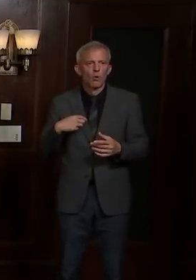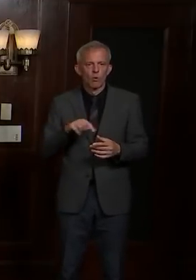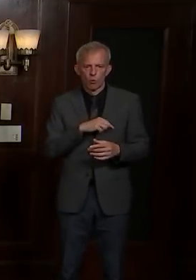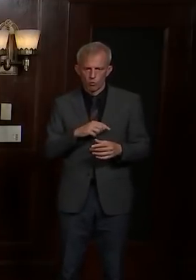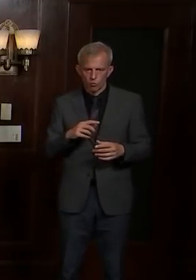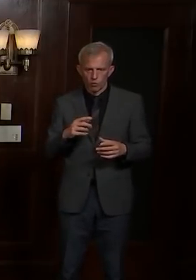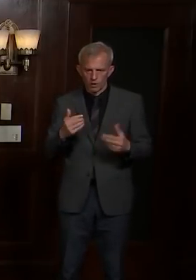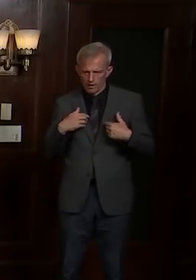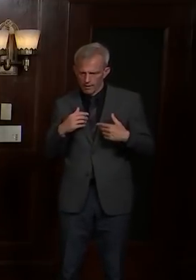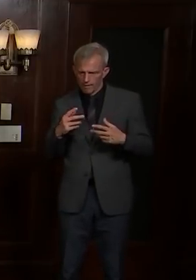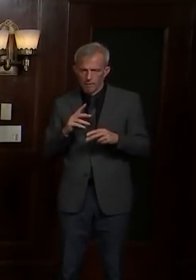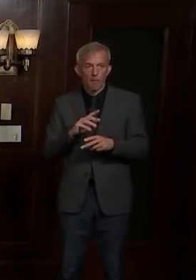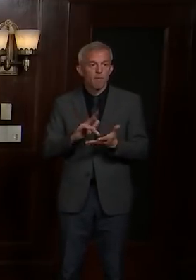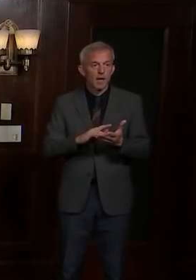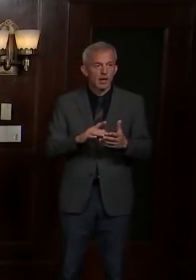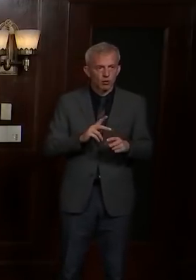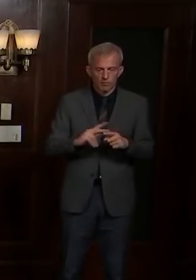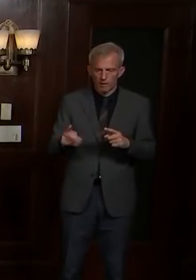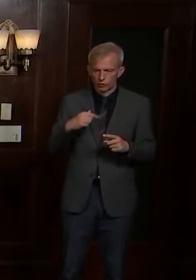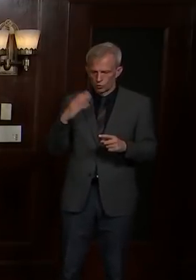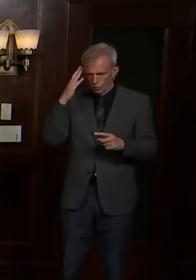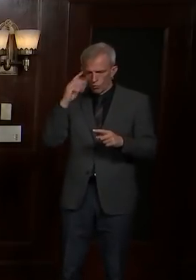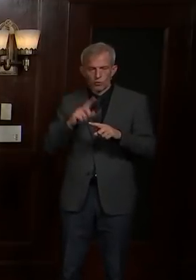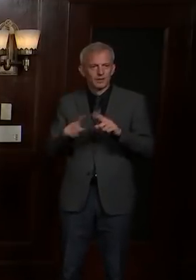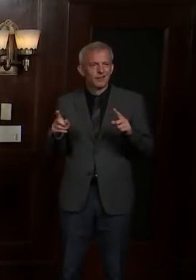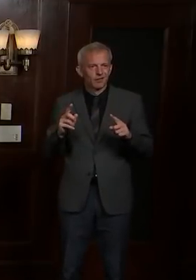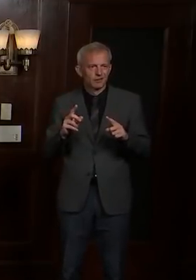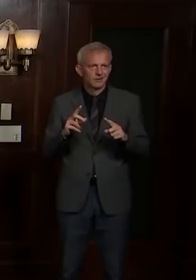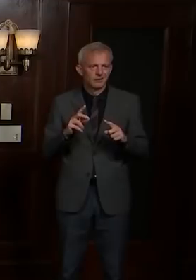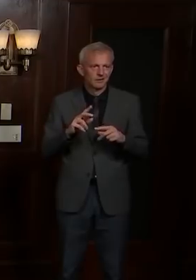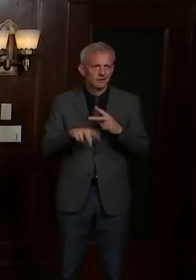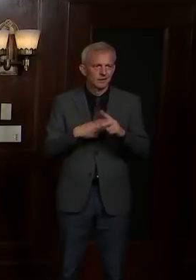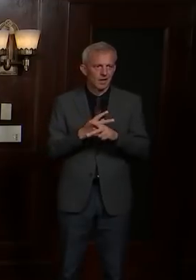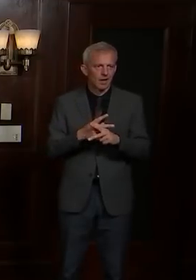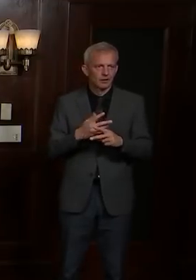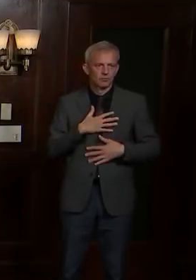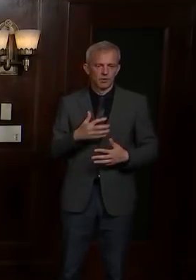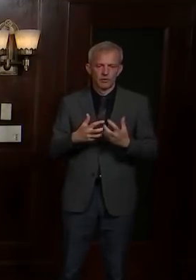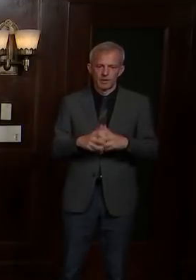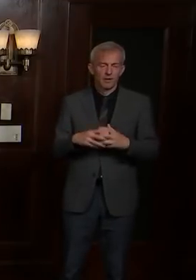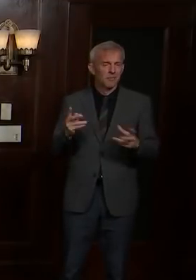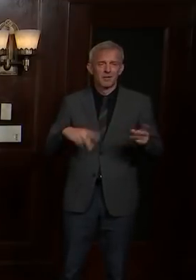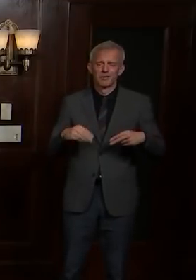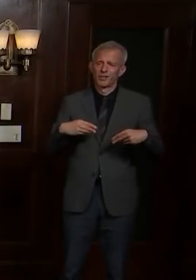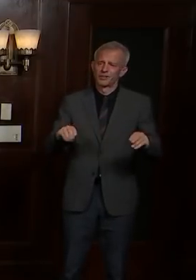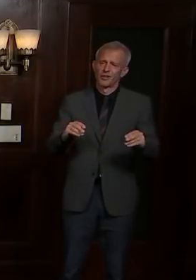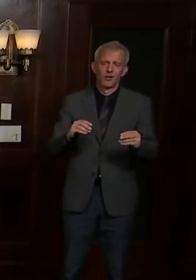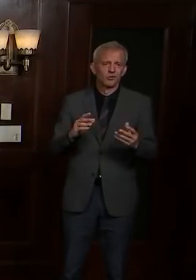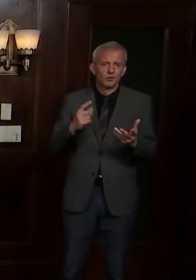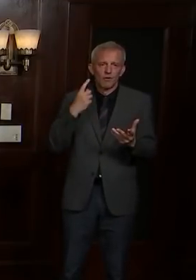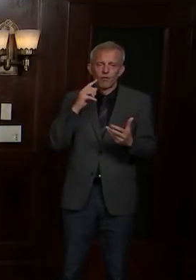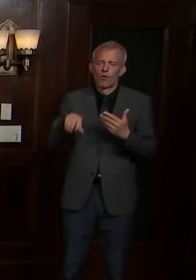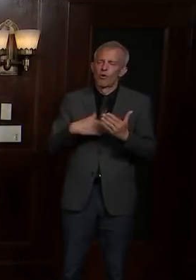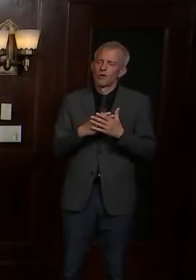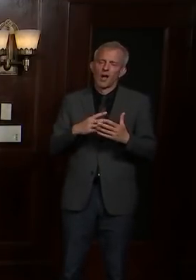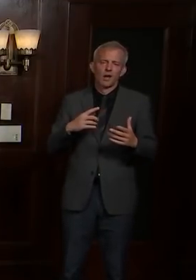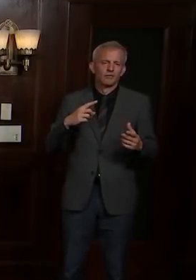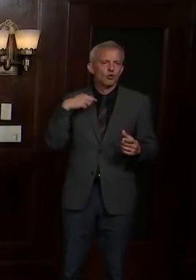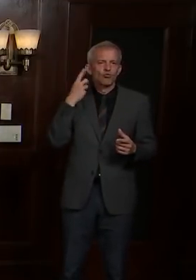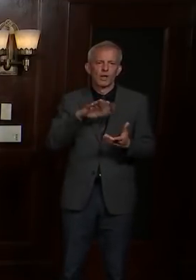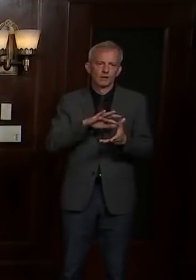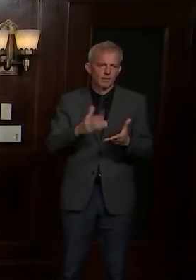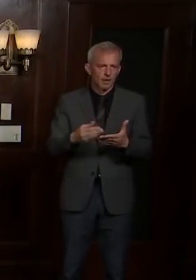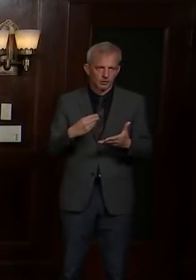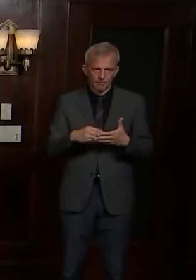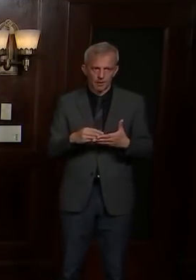difference between different types of ventilators. People are selling all sorts of things out there. They're being sold for all sorts of crazy amounts of money. And so we're making